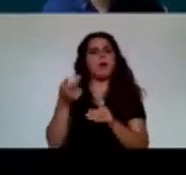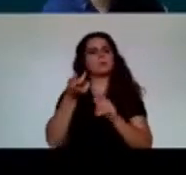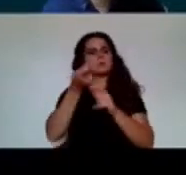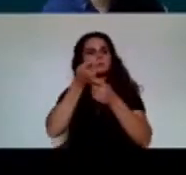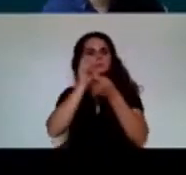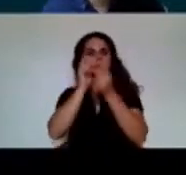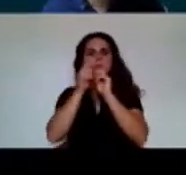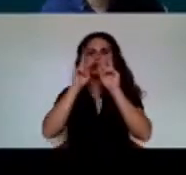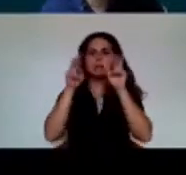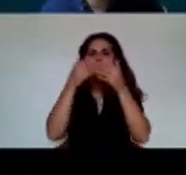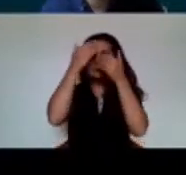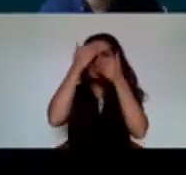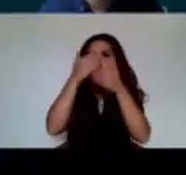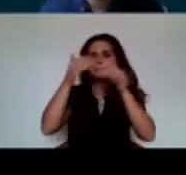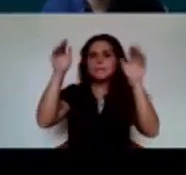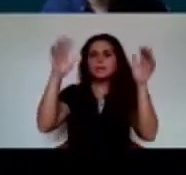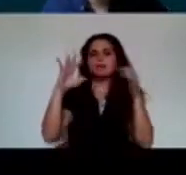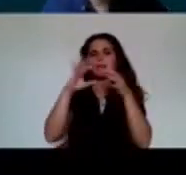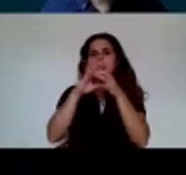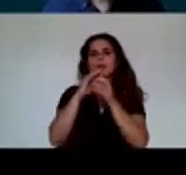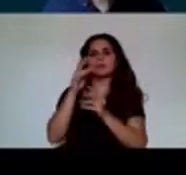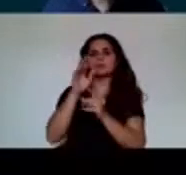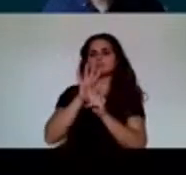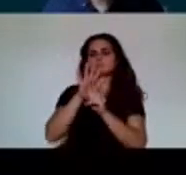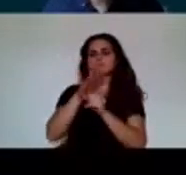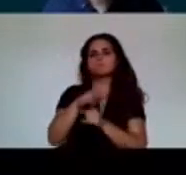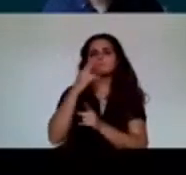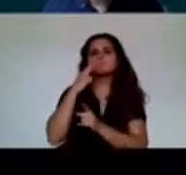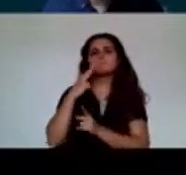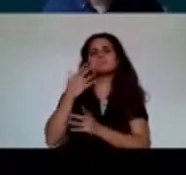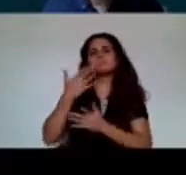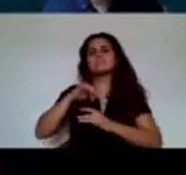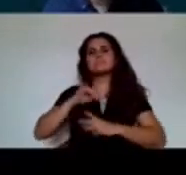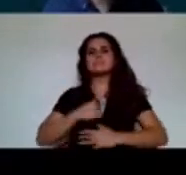about racism in our society, I still feel that